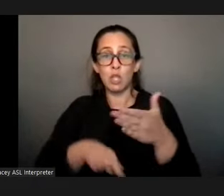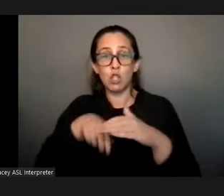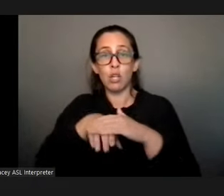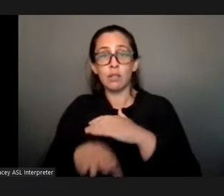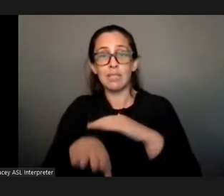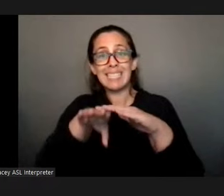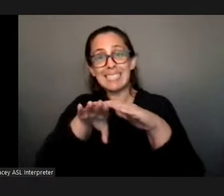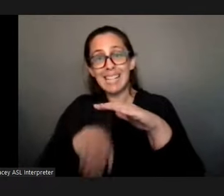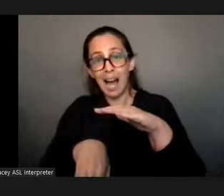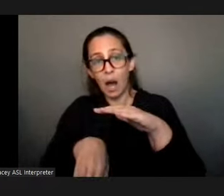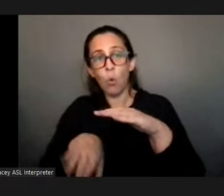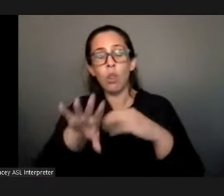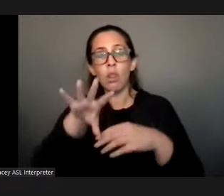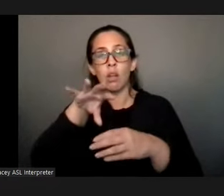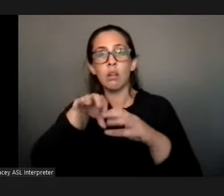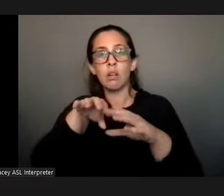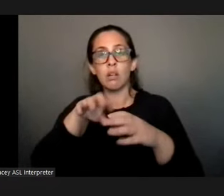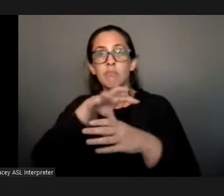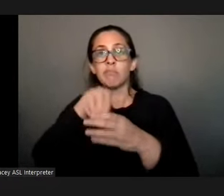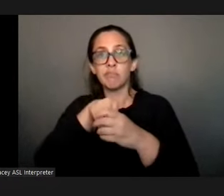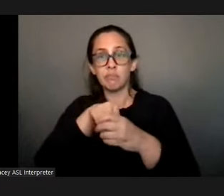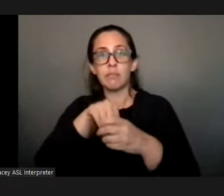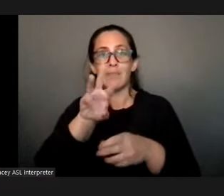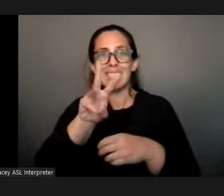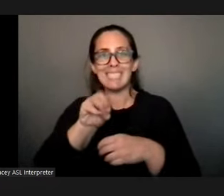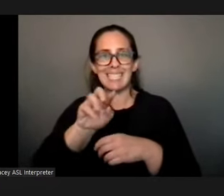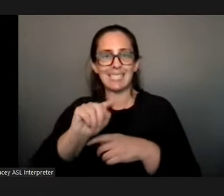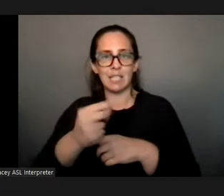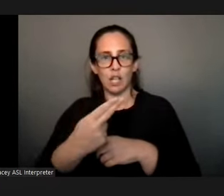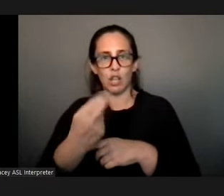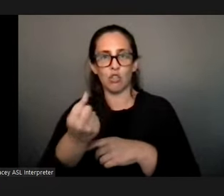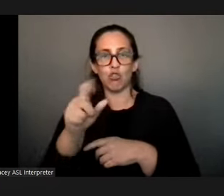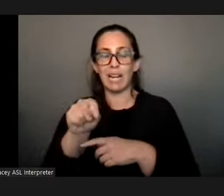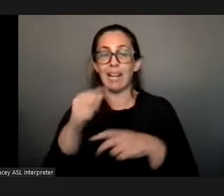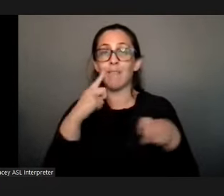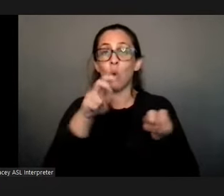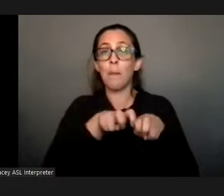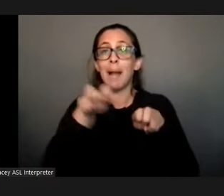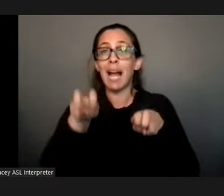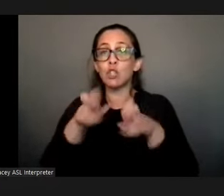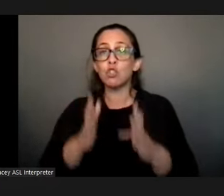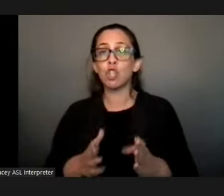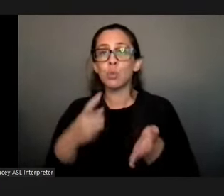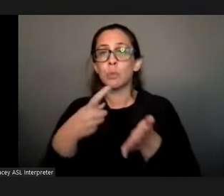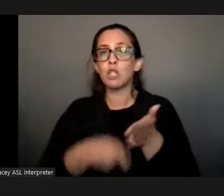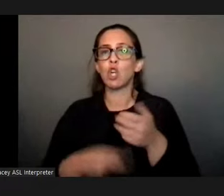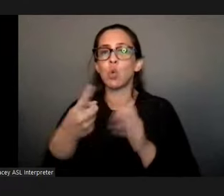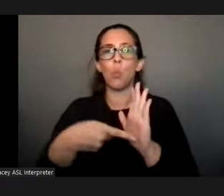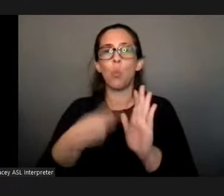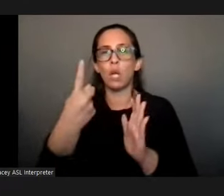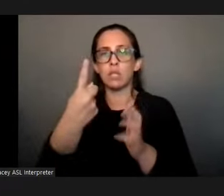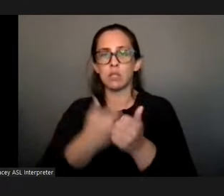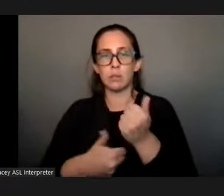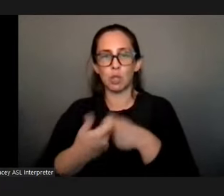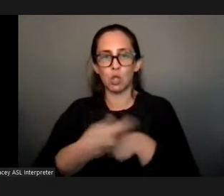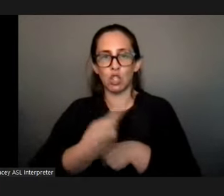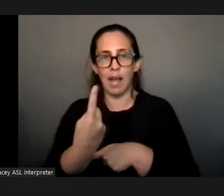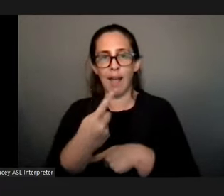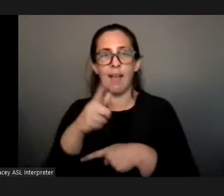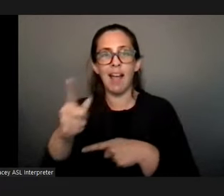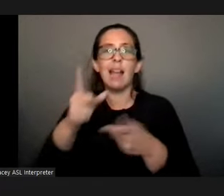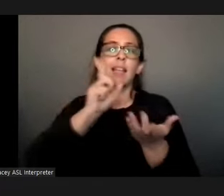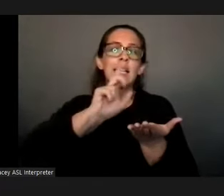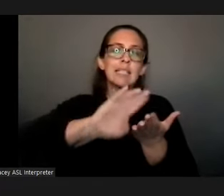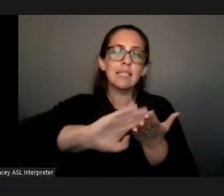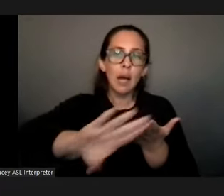of and inclusive of 60th Street. Passenger vehicles would be charged once per day, and there are exemptions required by the MTA Reform and